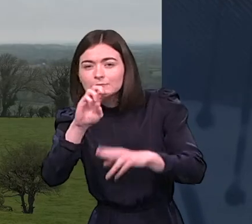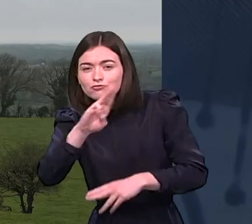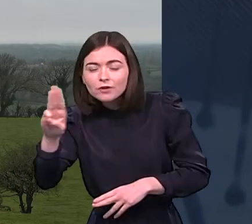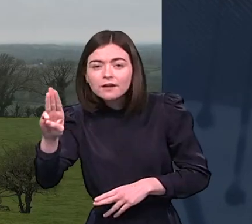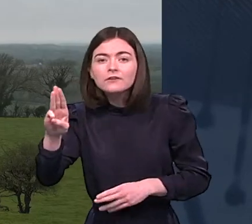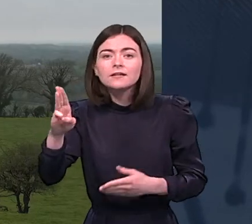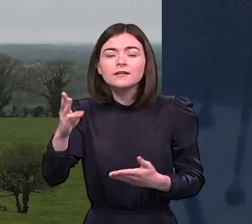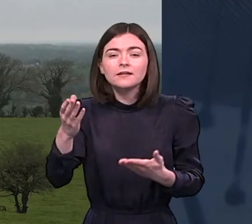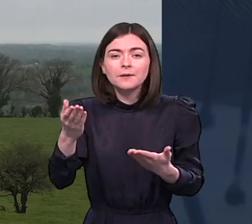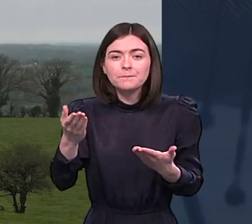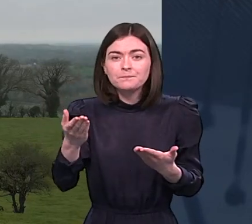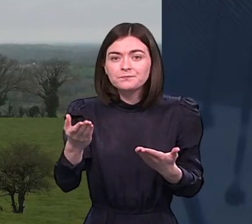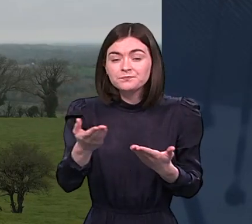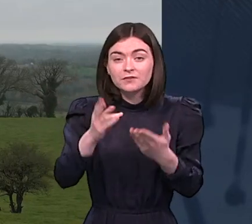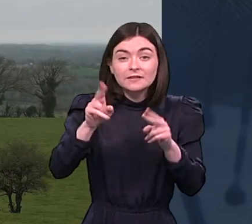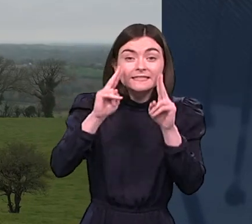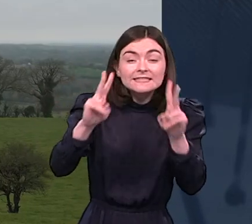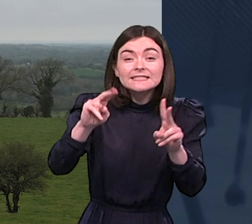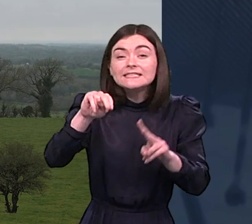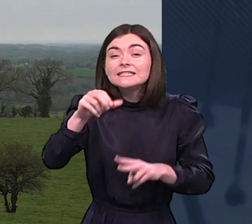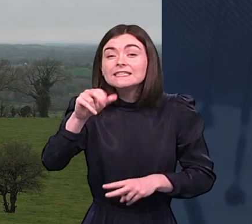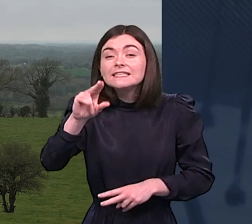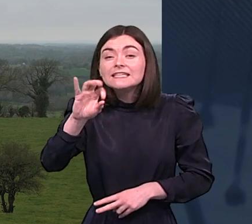Tipperary, over to Nina,